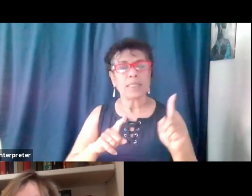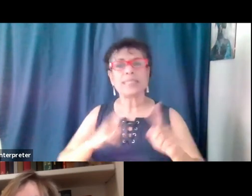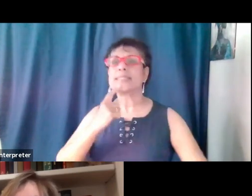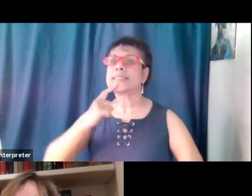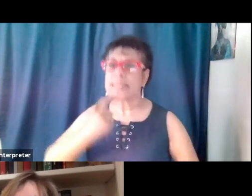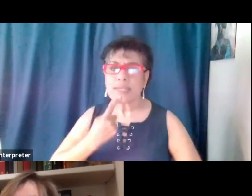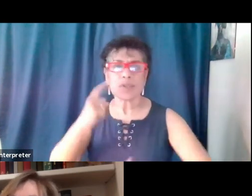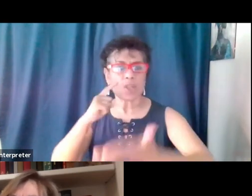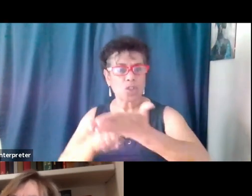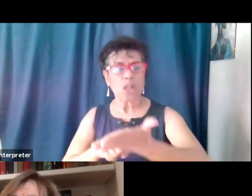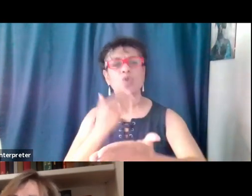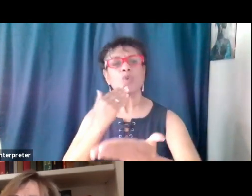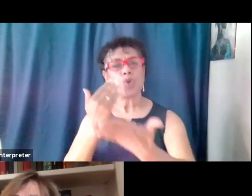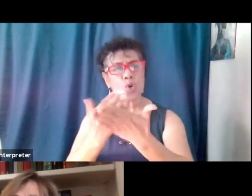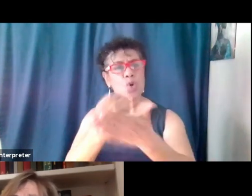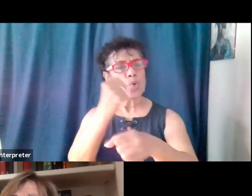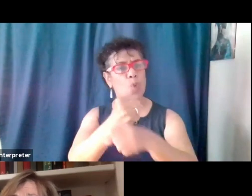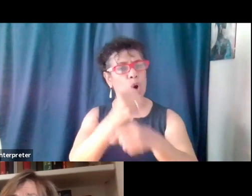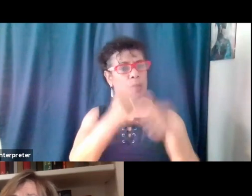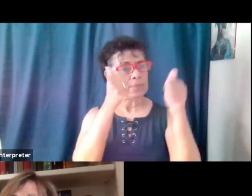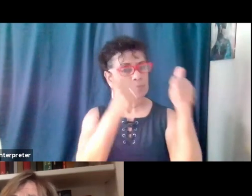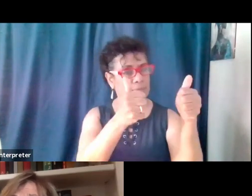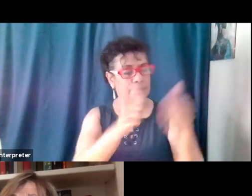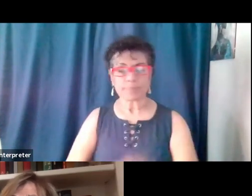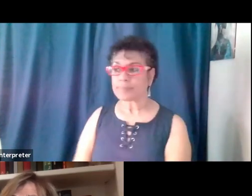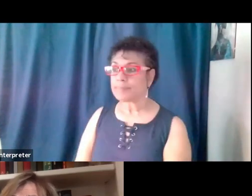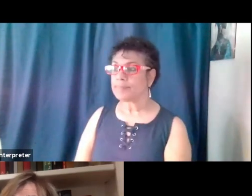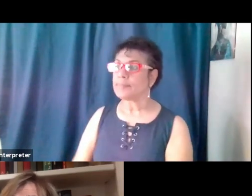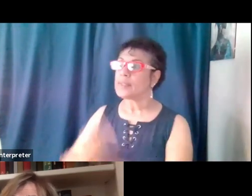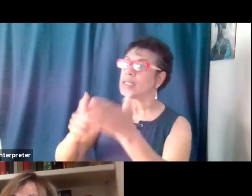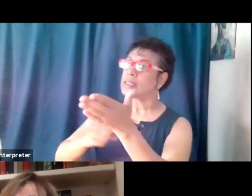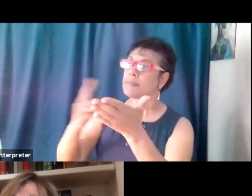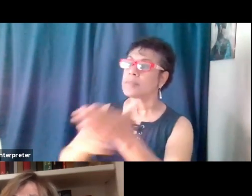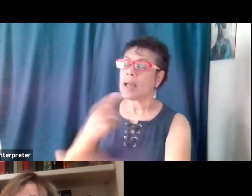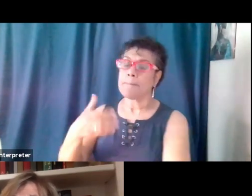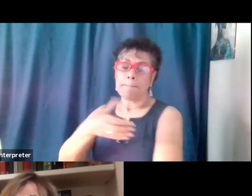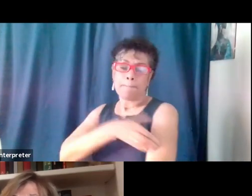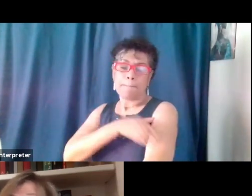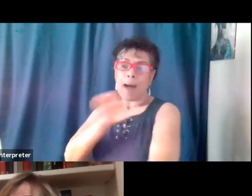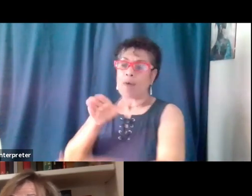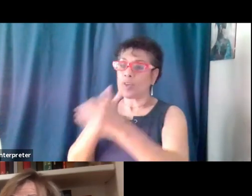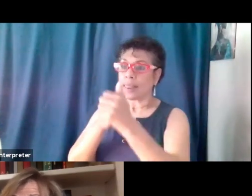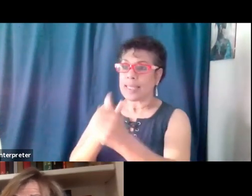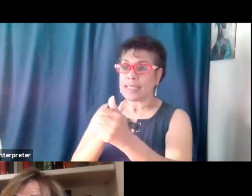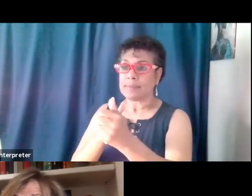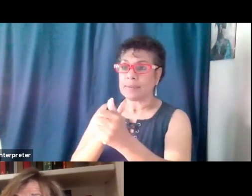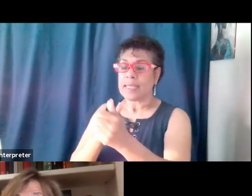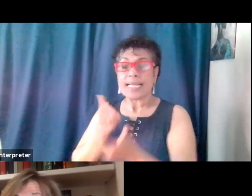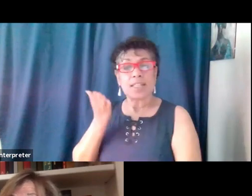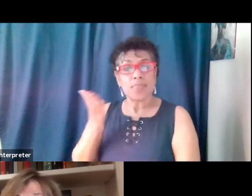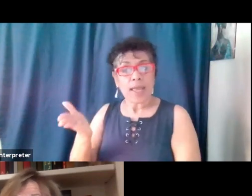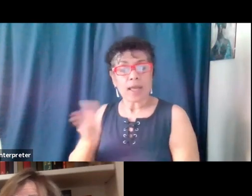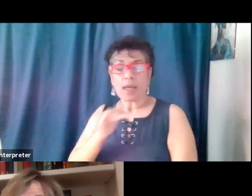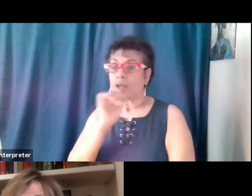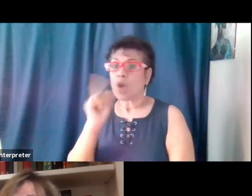acknowledgement of good work. You know, sometimes powerful leadership is hiding in plain sight, and that's what we have here. It isn't always loud. It